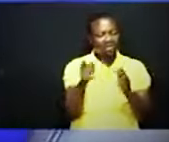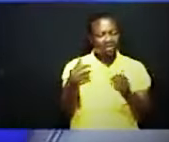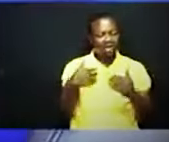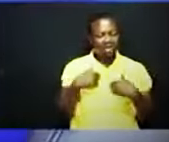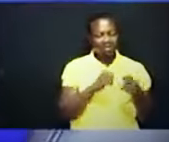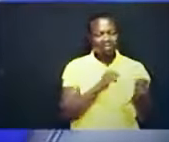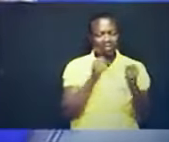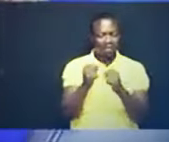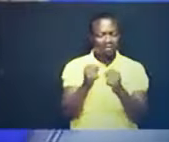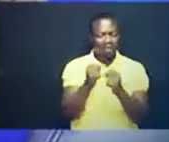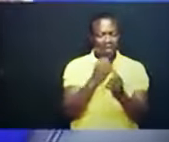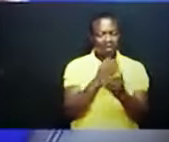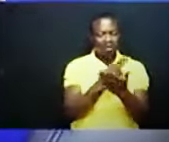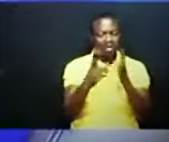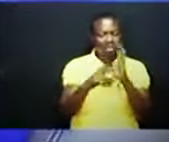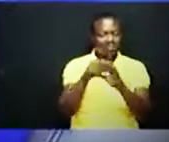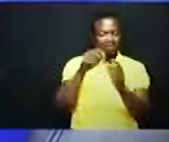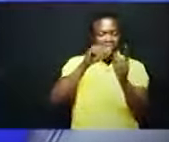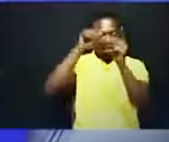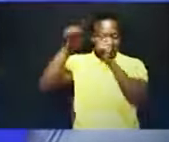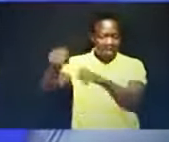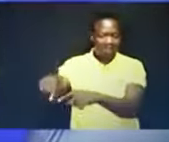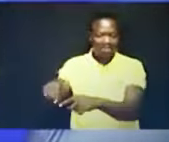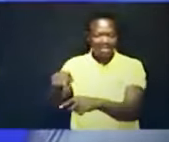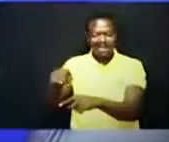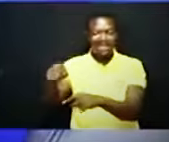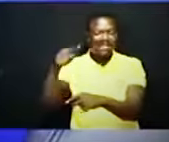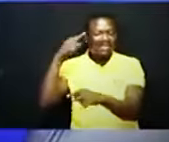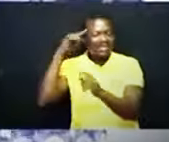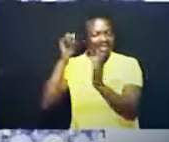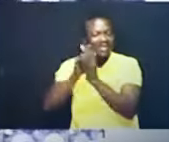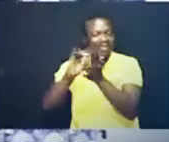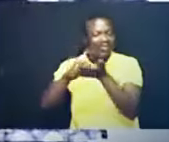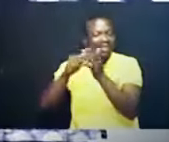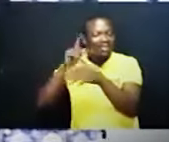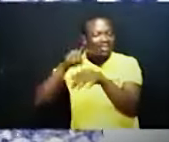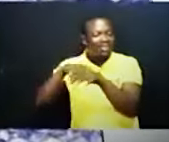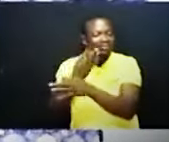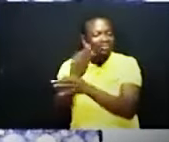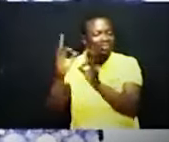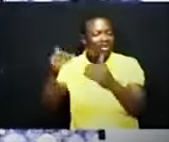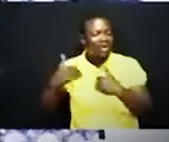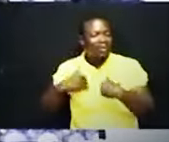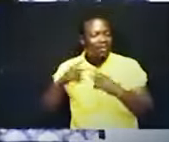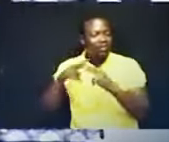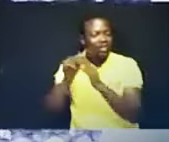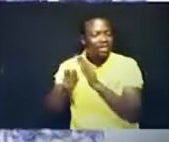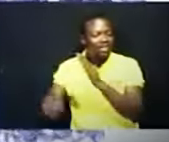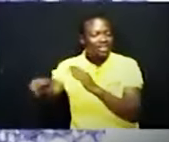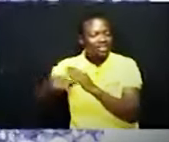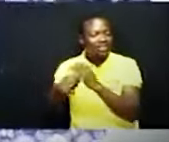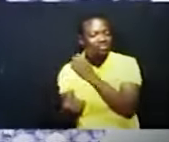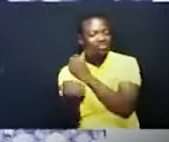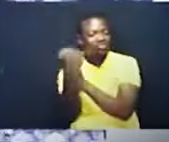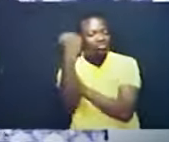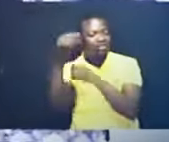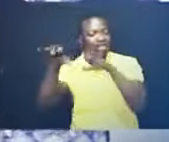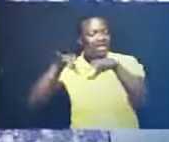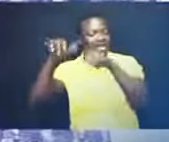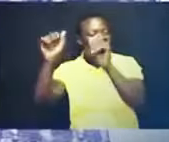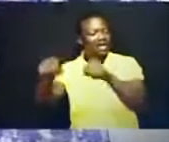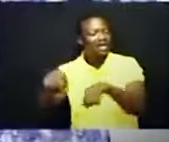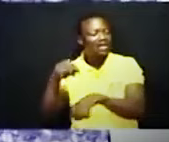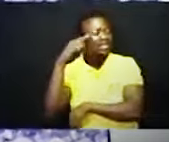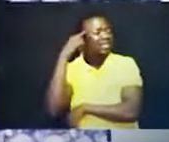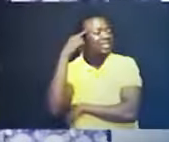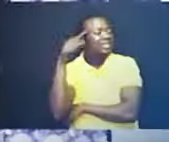it time now for the liberation? Hwe, entina won adie nyinaa mu no wo twen se daache odifuo bi beba ne wotumi nya